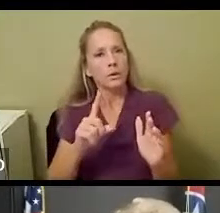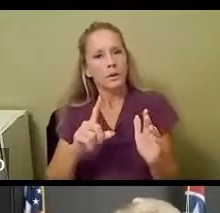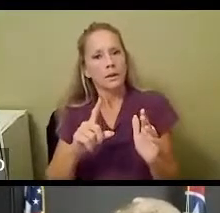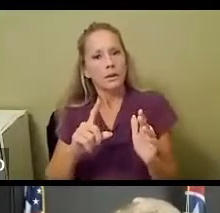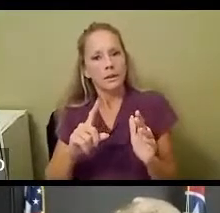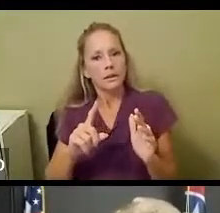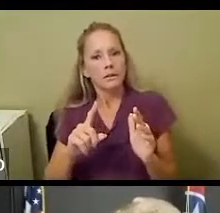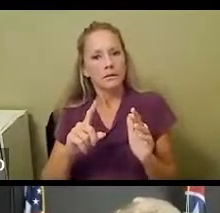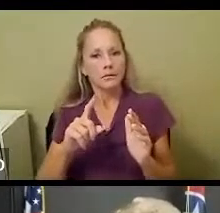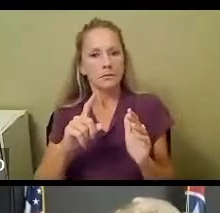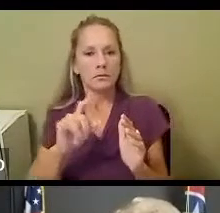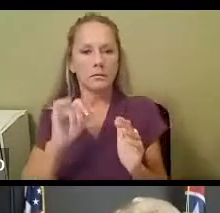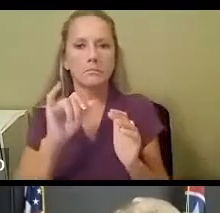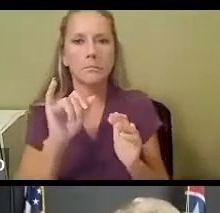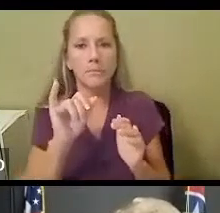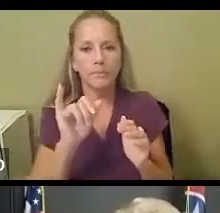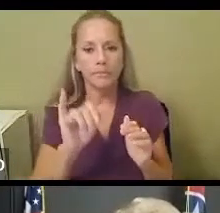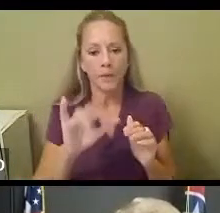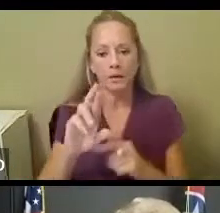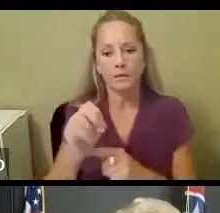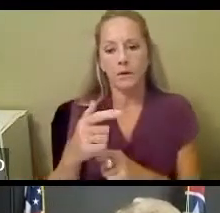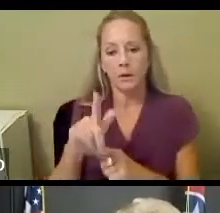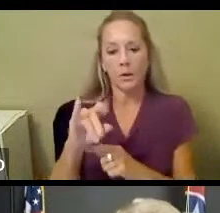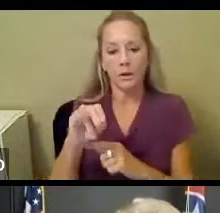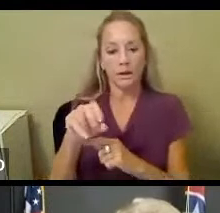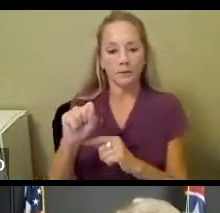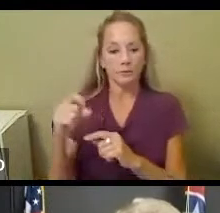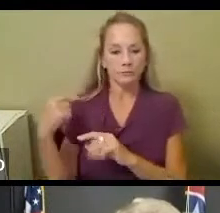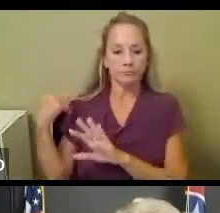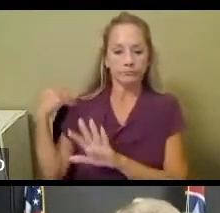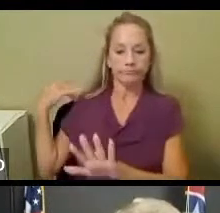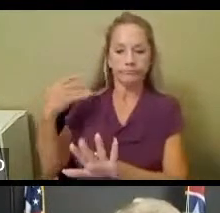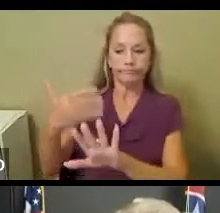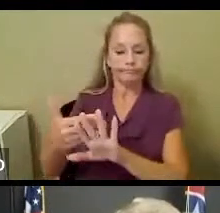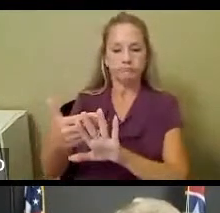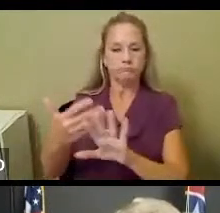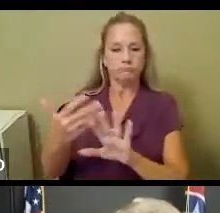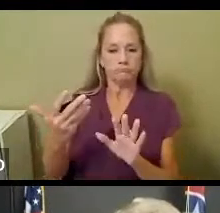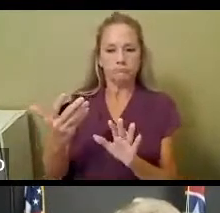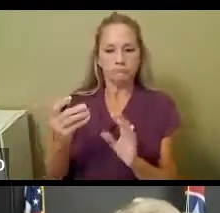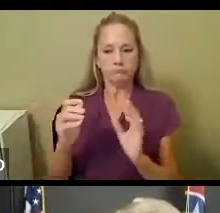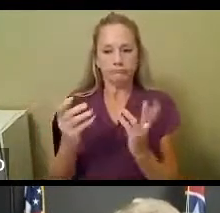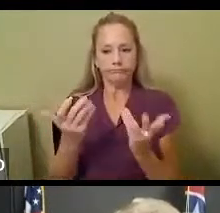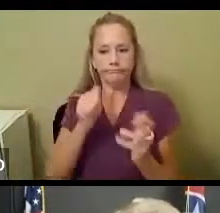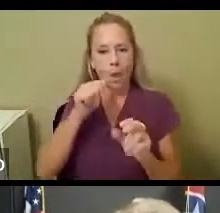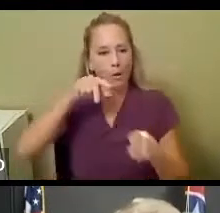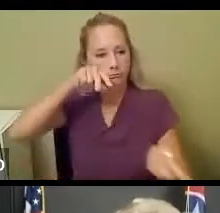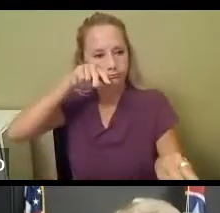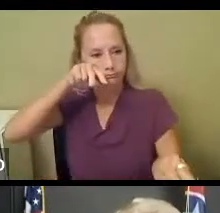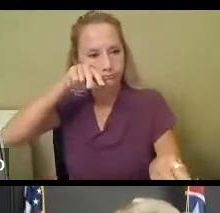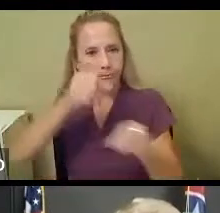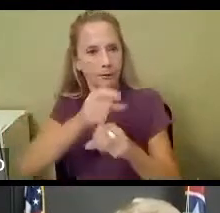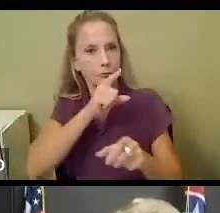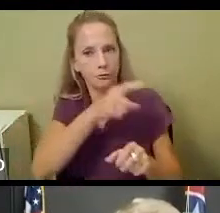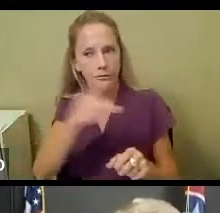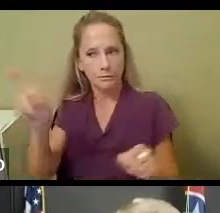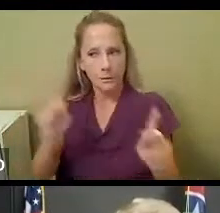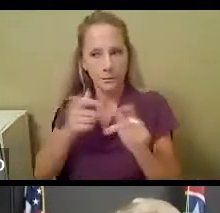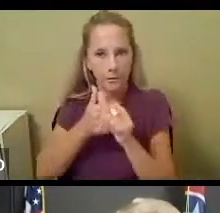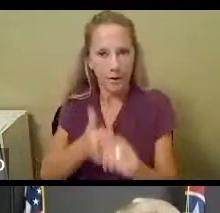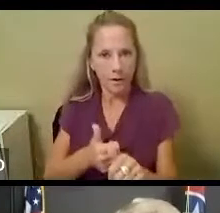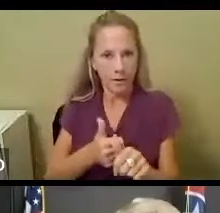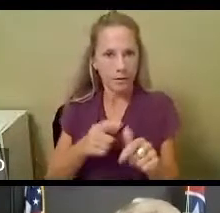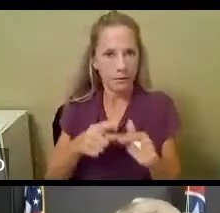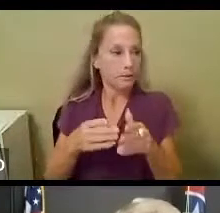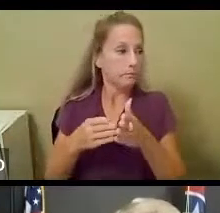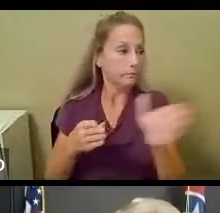regulations that would be enforced. And as a matter of fact, across the state, in other counties, that certainly